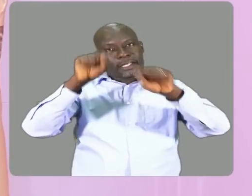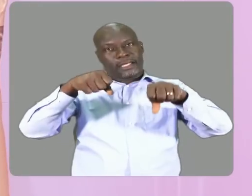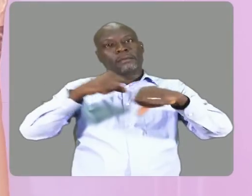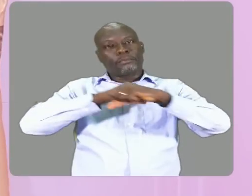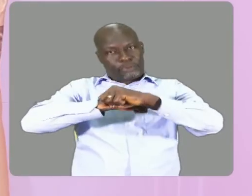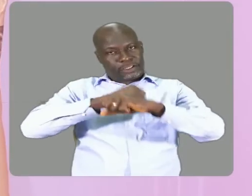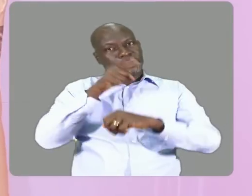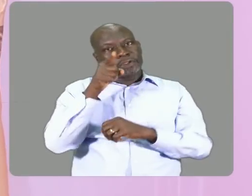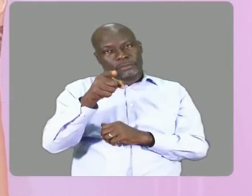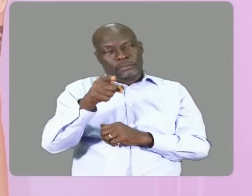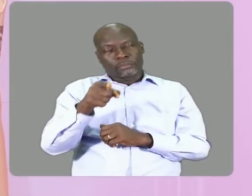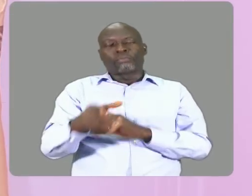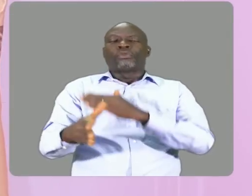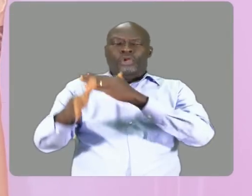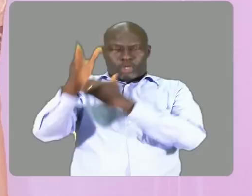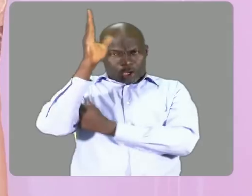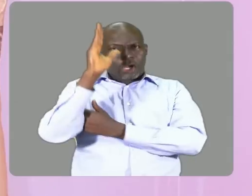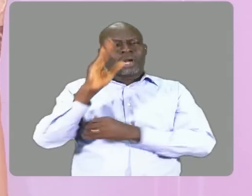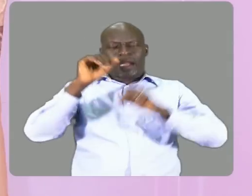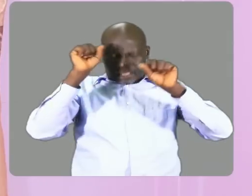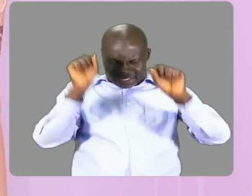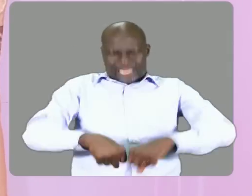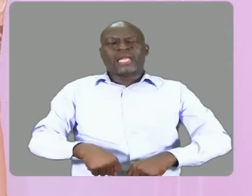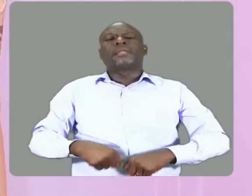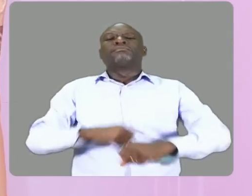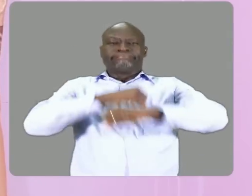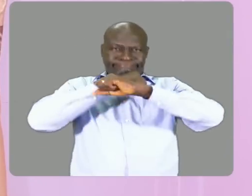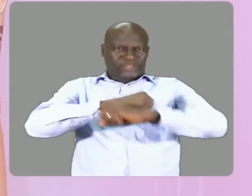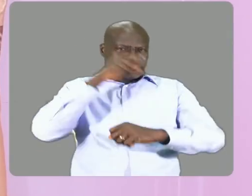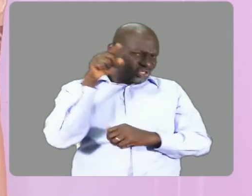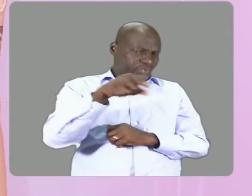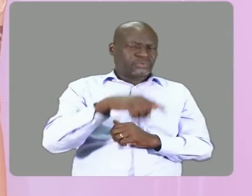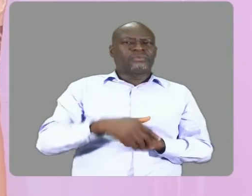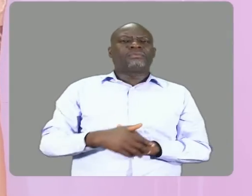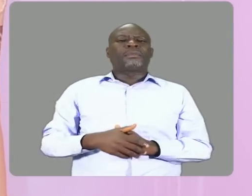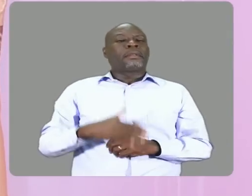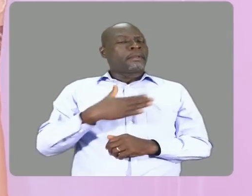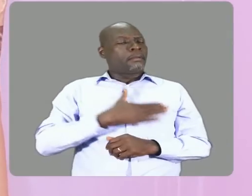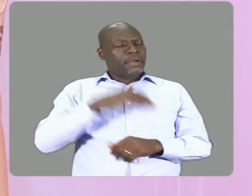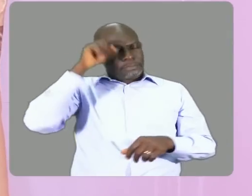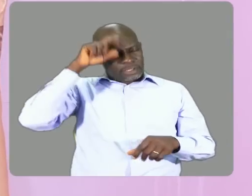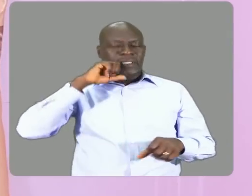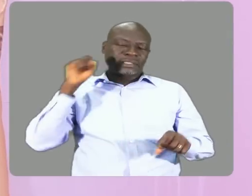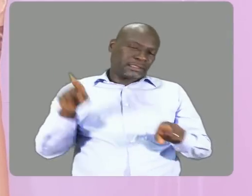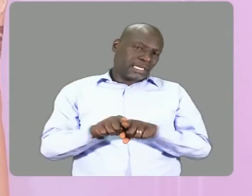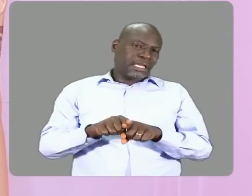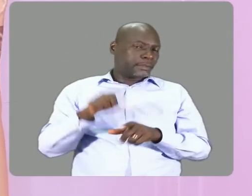you. Ye nyankopon no obetumi abɔ wo ho ban. Bi nua dafo a wuti amie